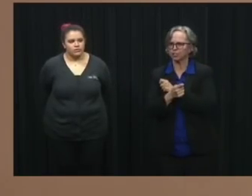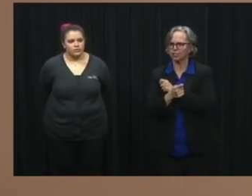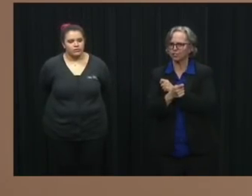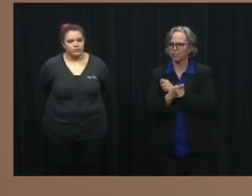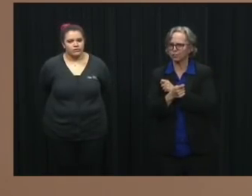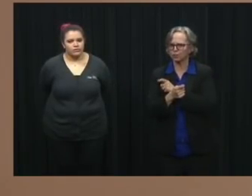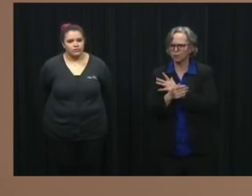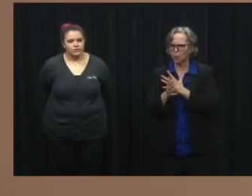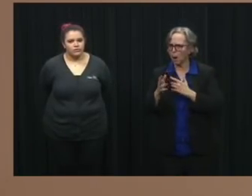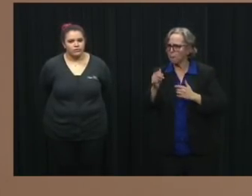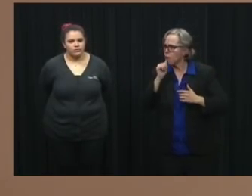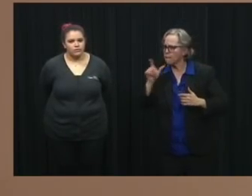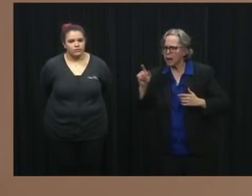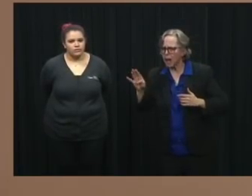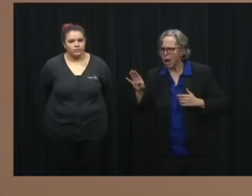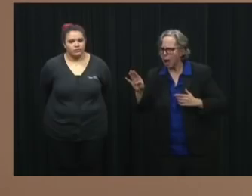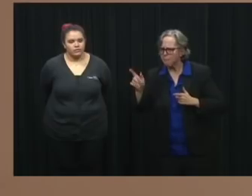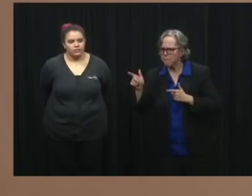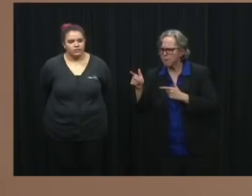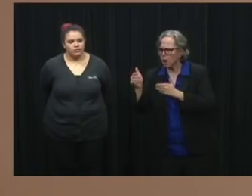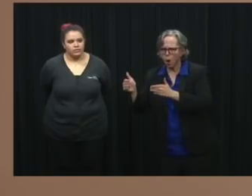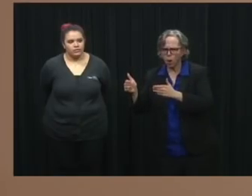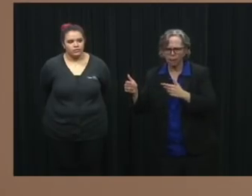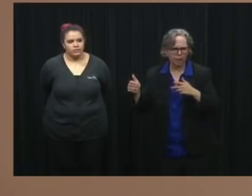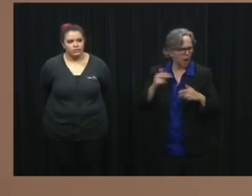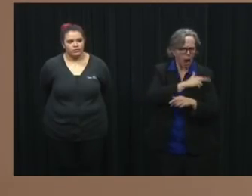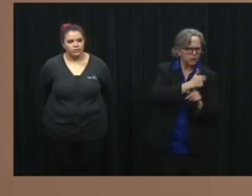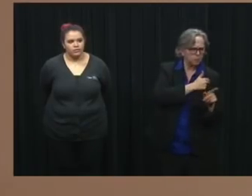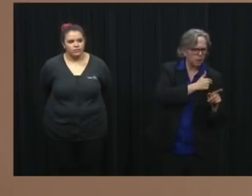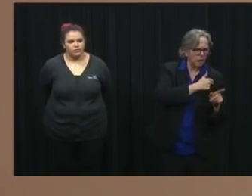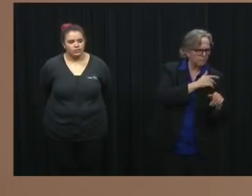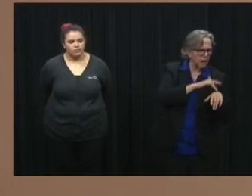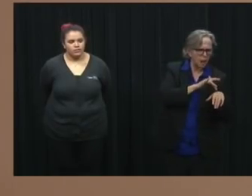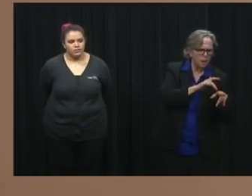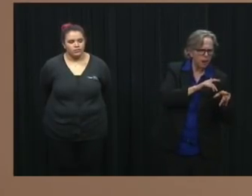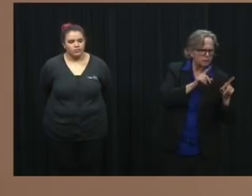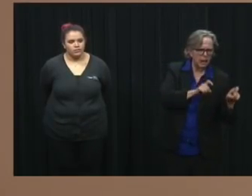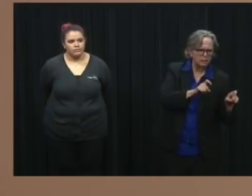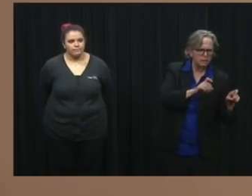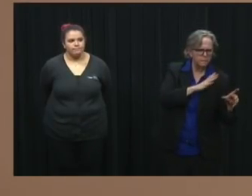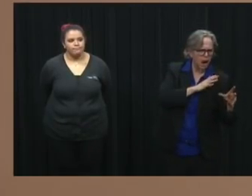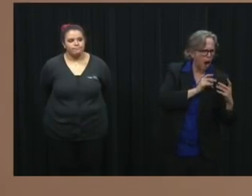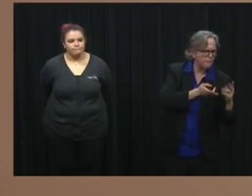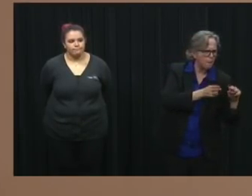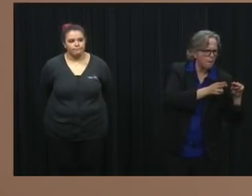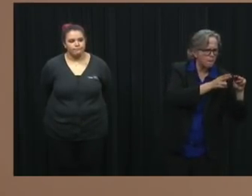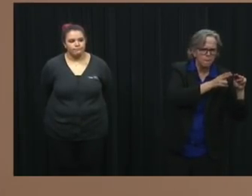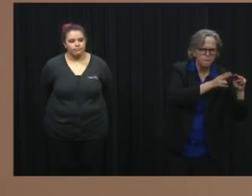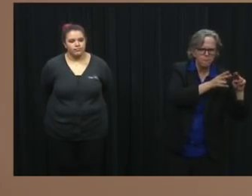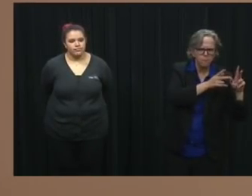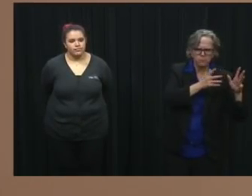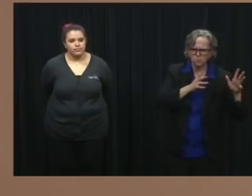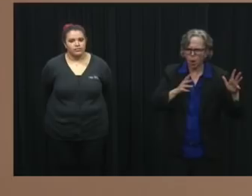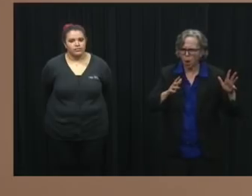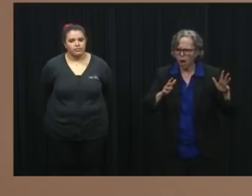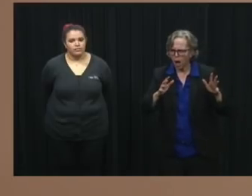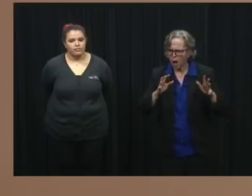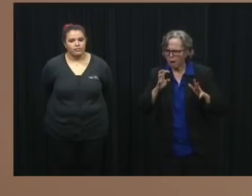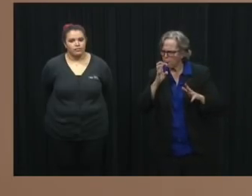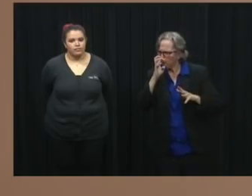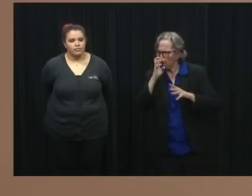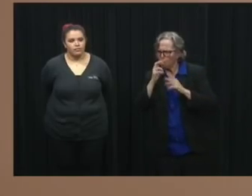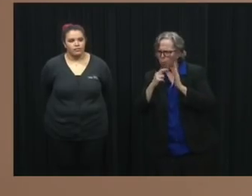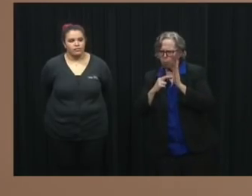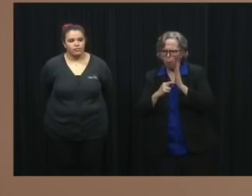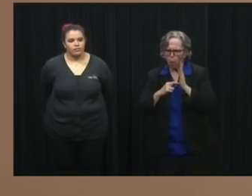on and we had hospitals get the capacity to test, some of those definitions were looser, so that we don't